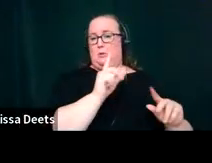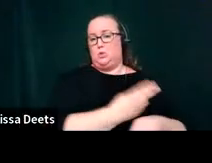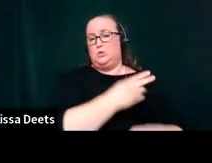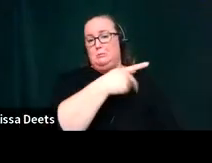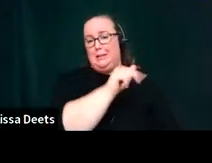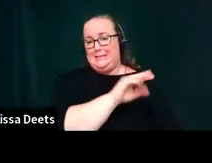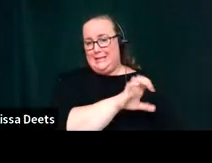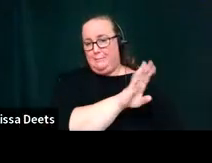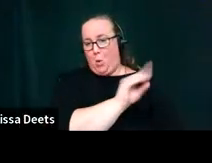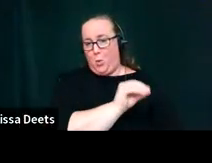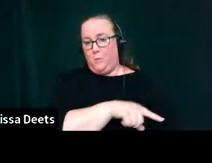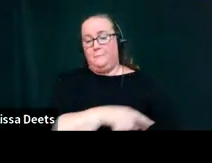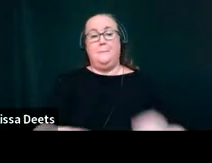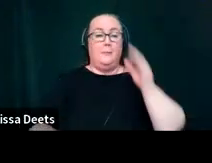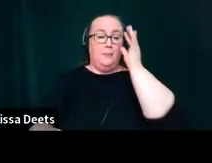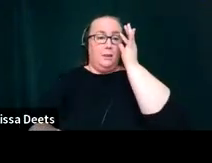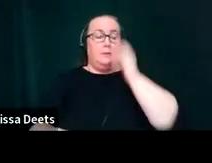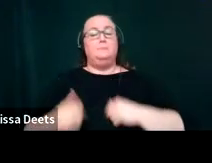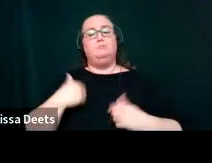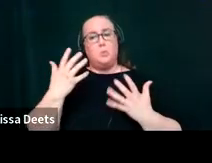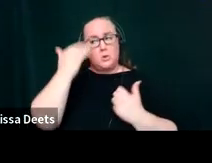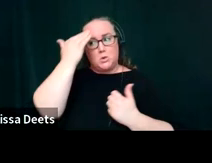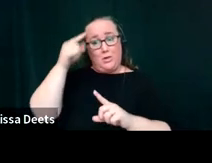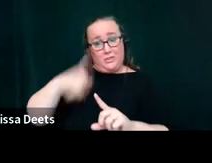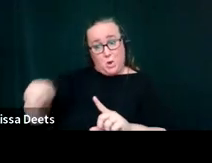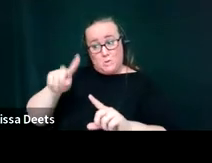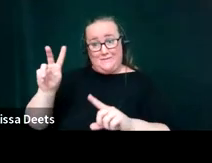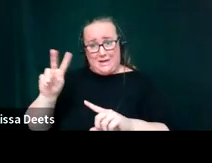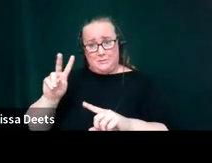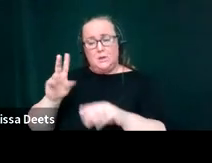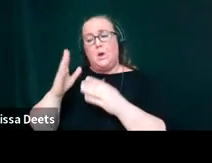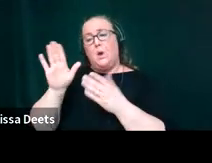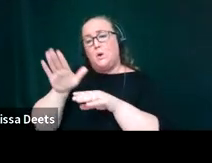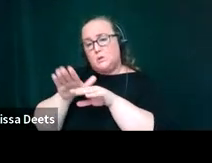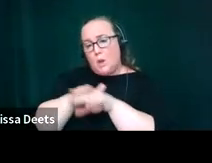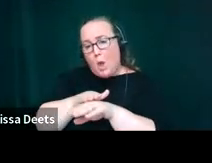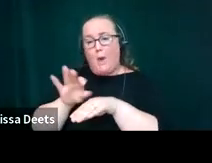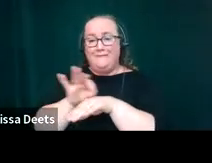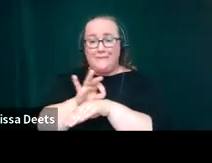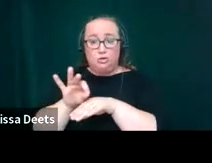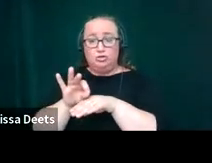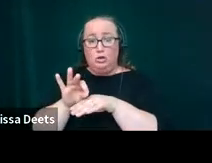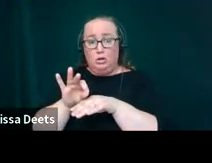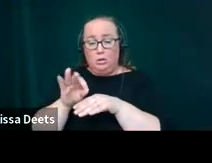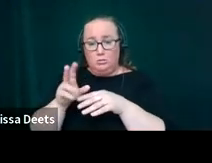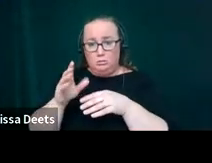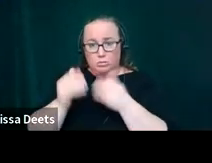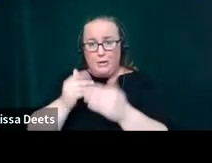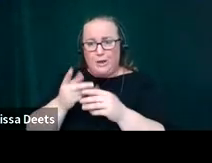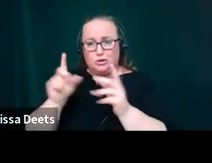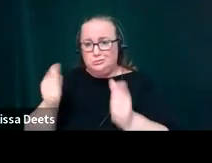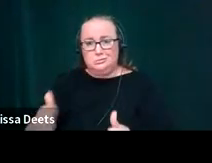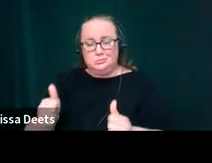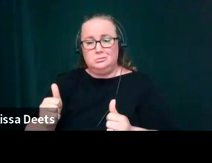And this is the question that we're asking, is whether these vitamins can slow functional and structural progression over a longer term